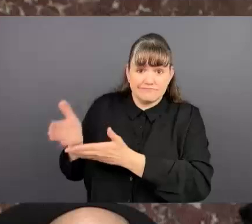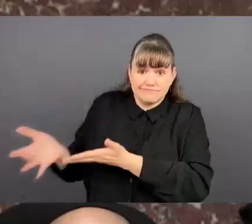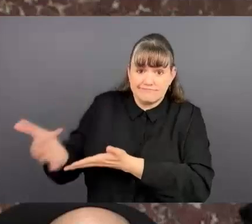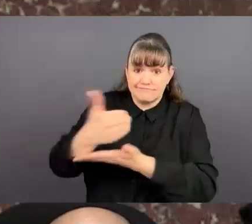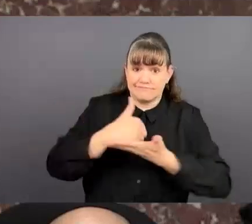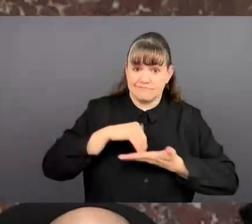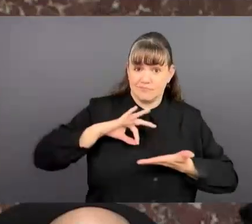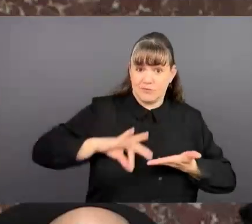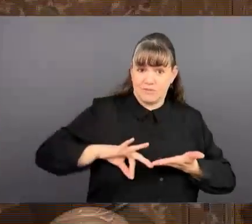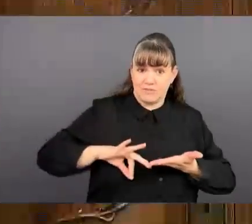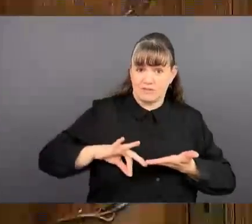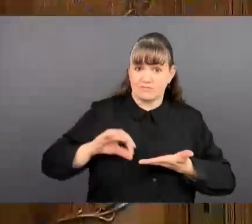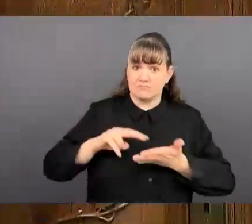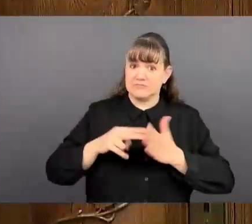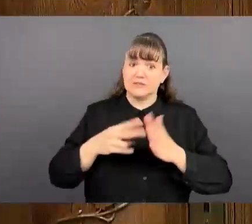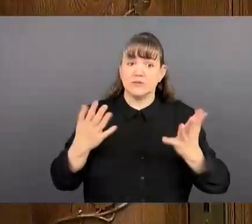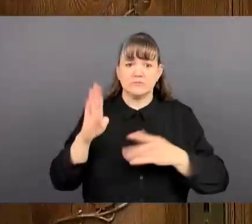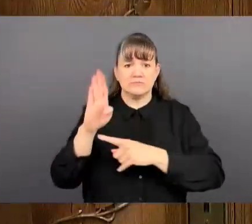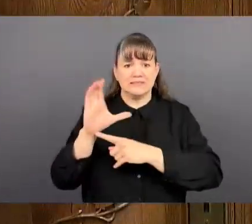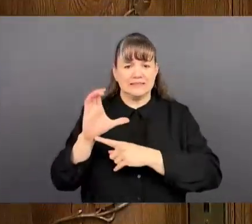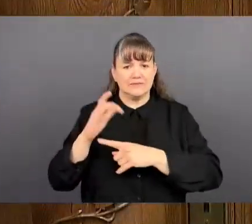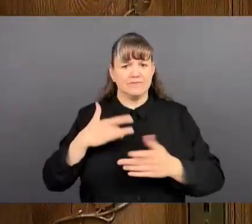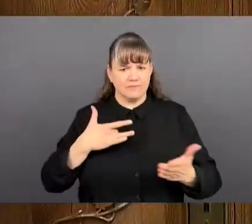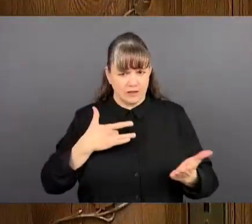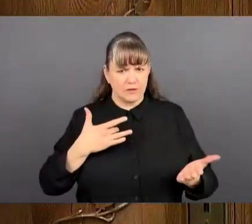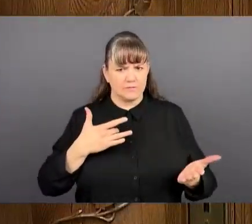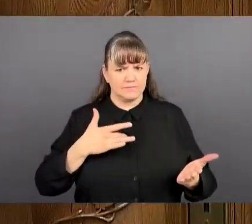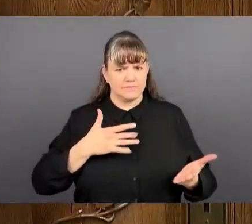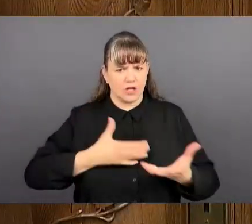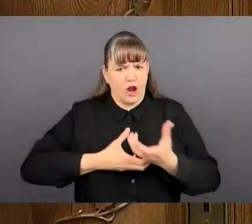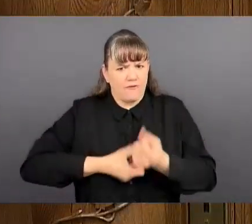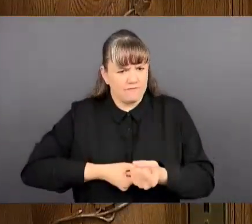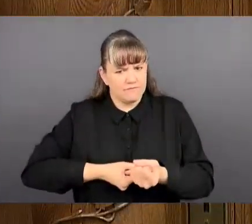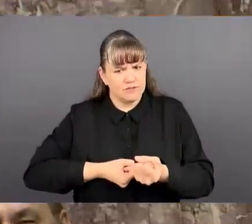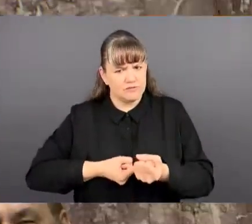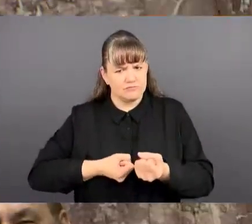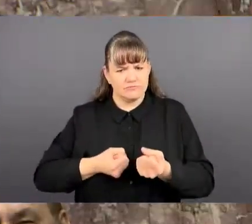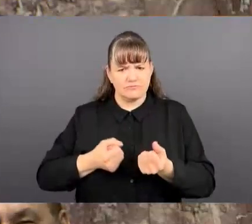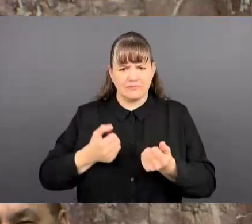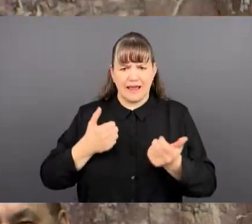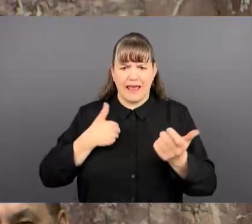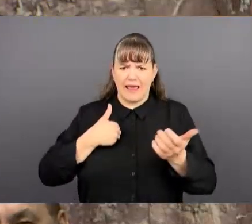resources? Minister of Energy. It's consistently the position of the government